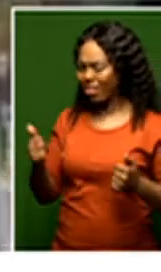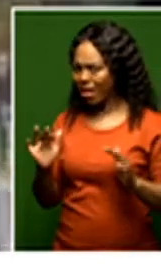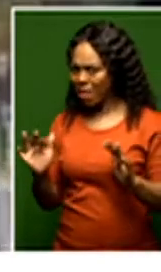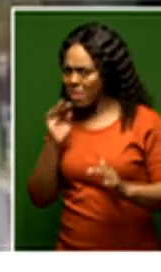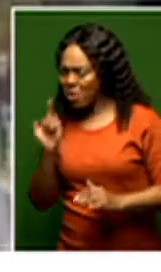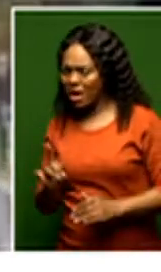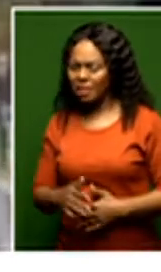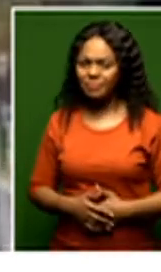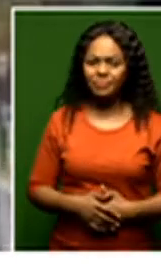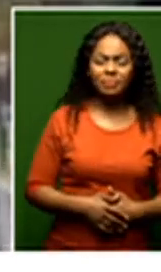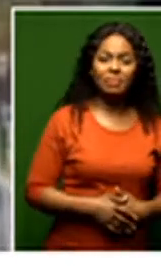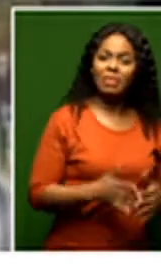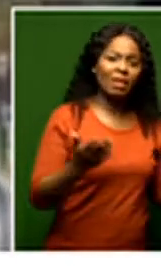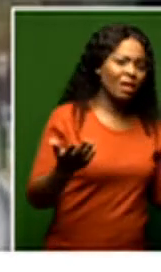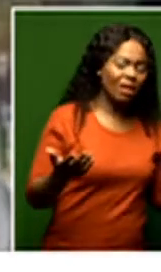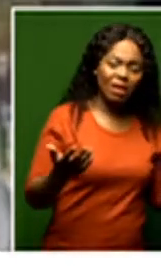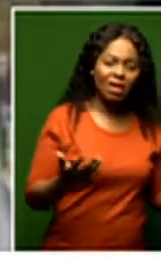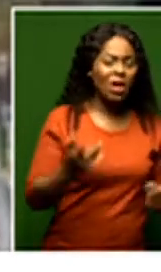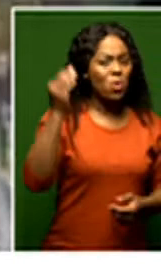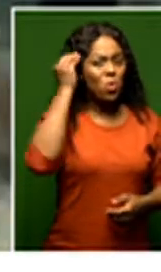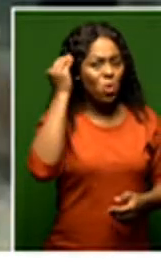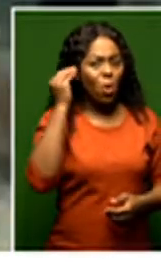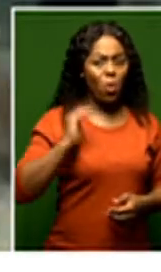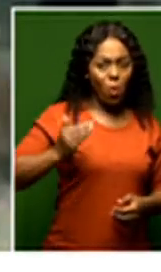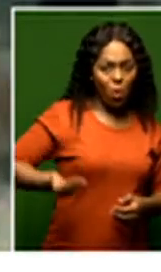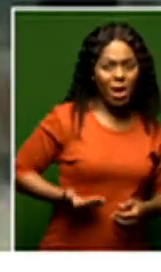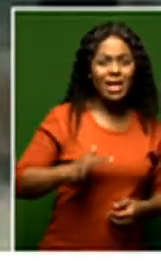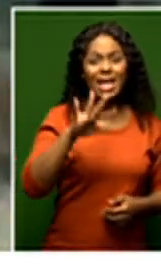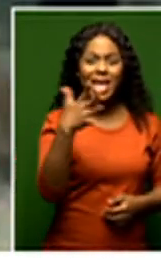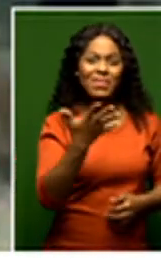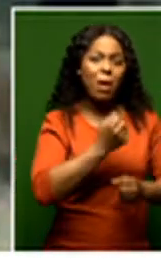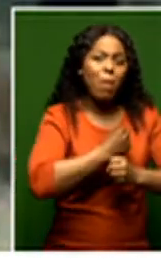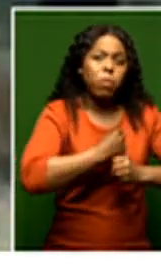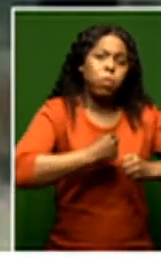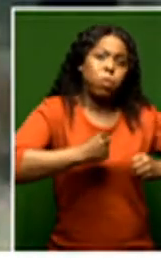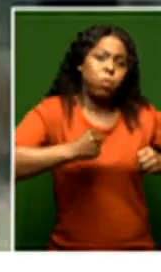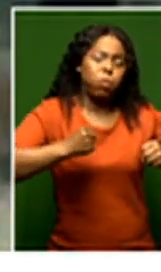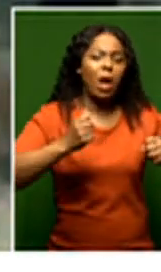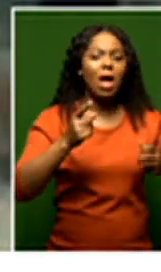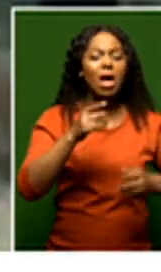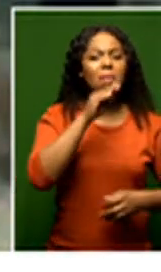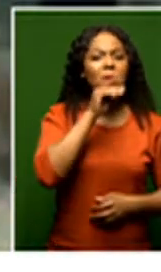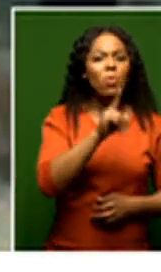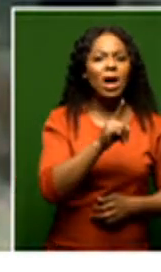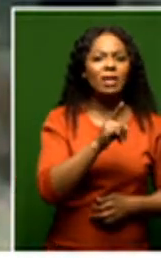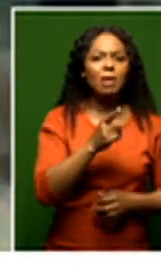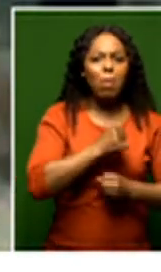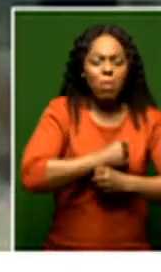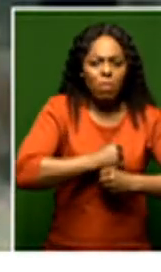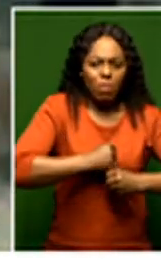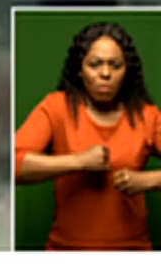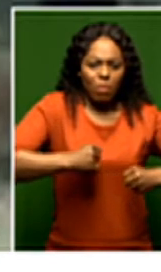Well, we know that when a woman is obese, and you know, when we talk about obesity, simply we mean a body mass